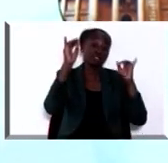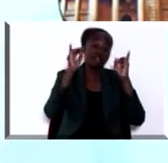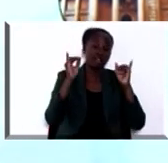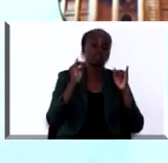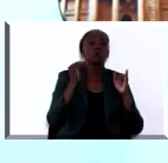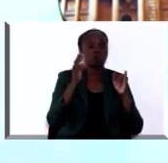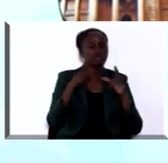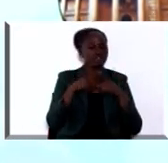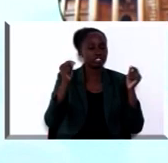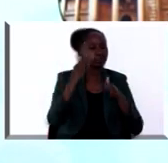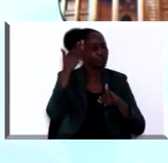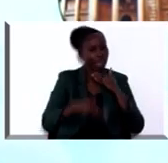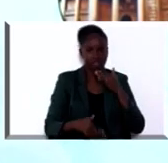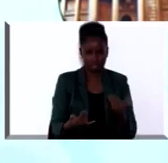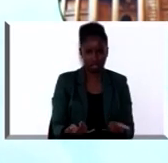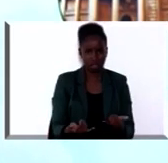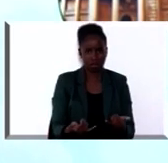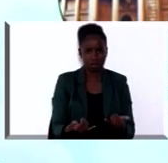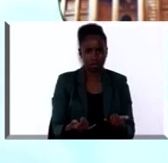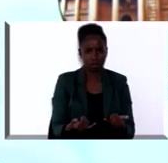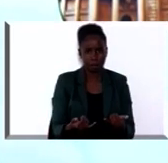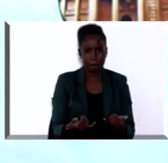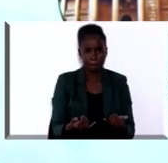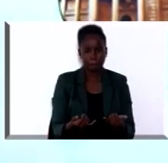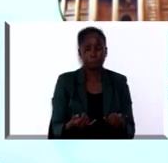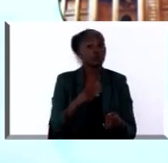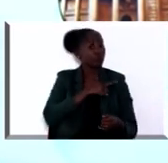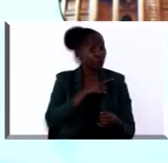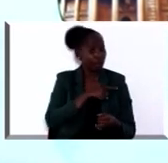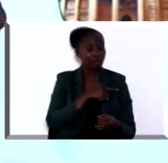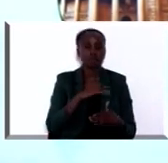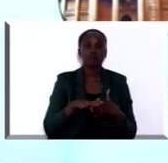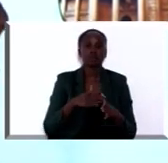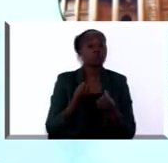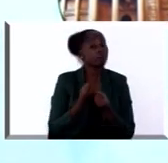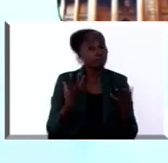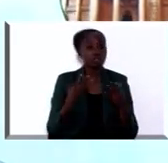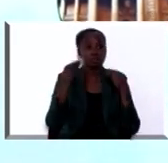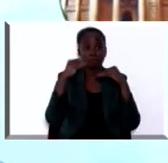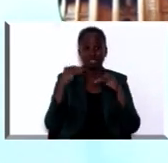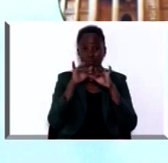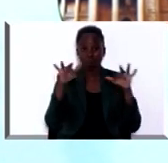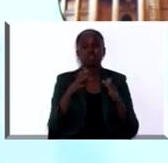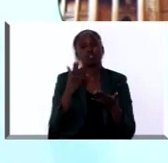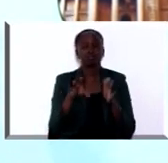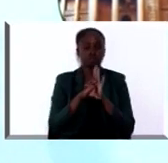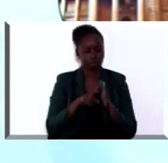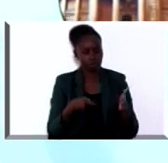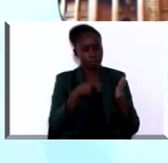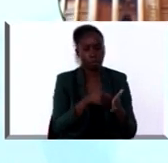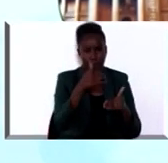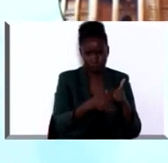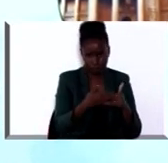an end now. The government price. Because many business people, you buy bread